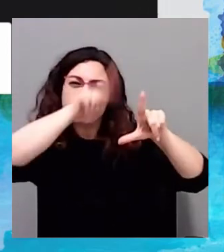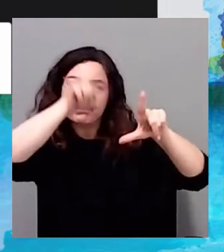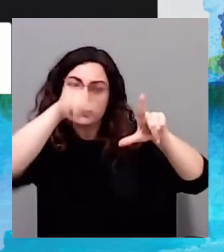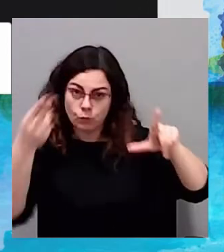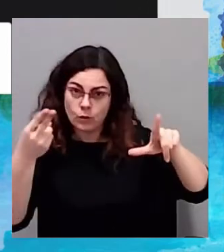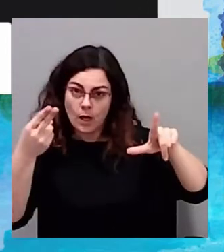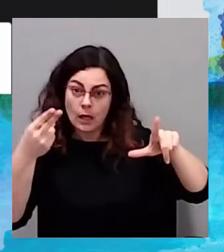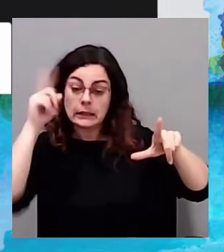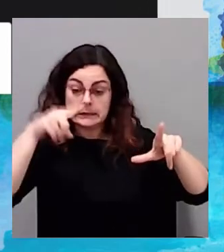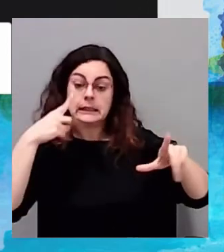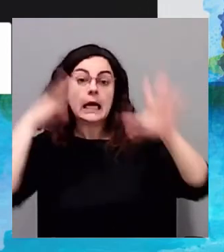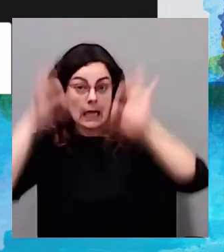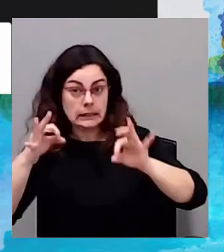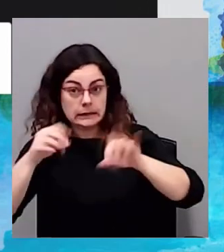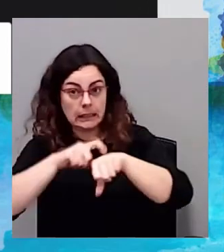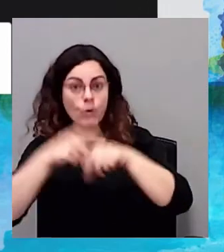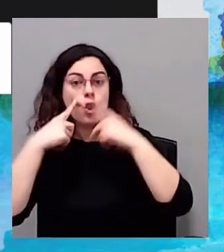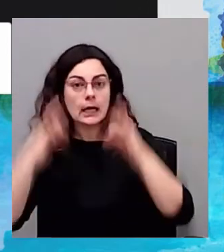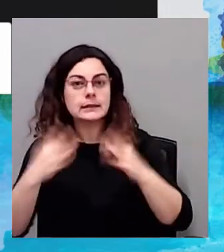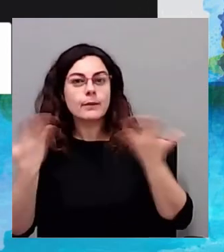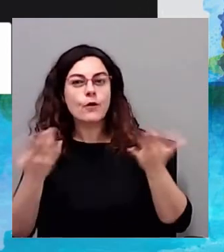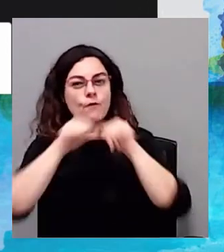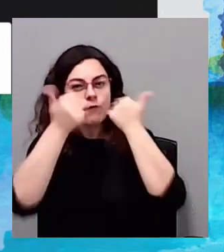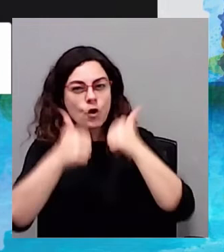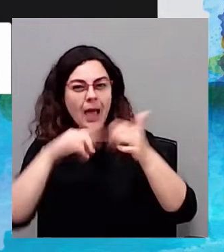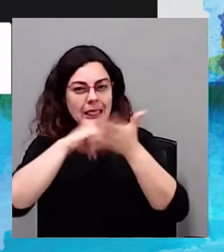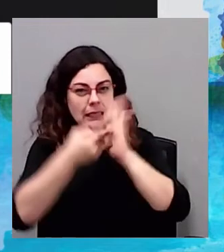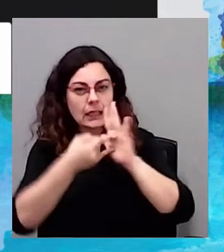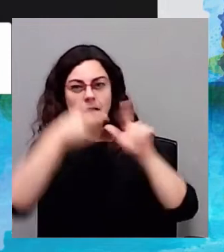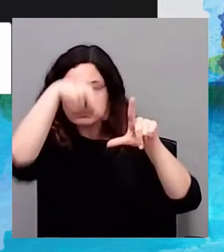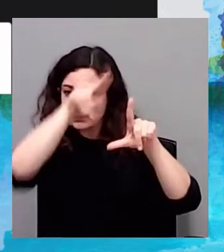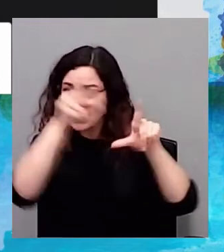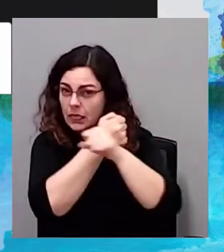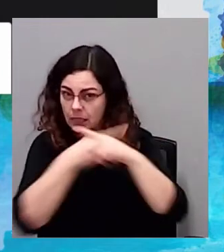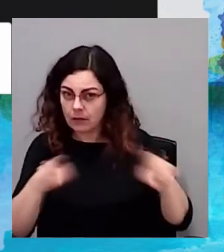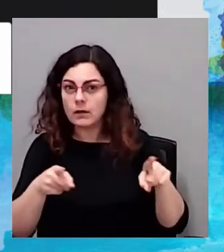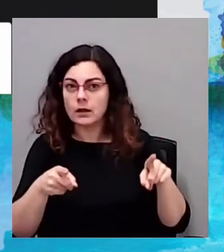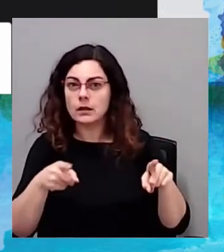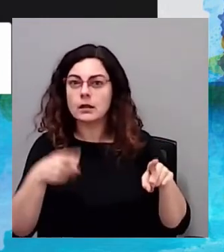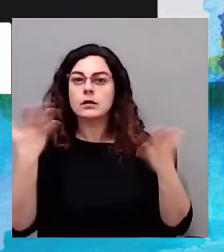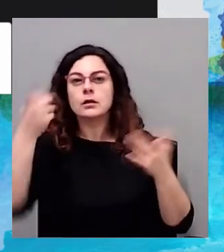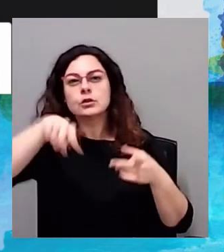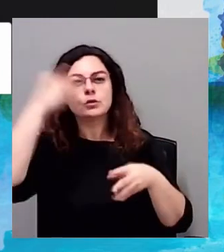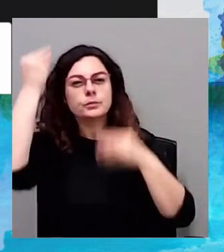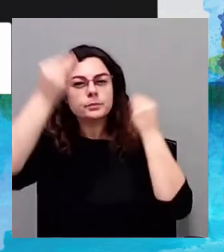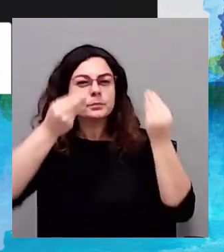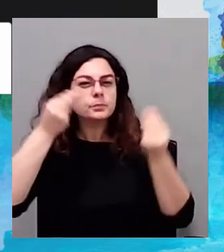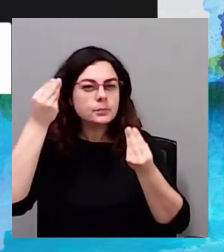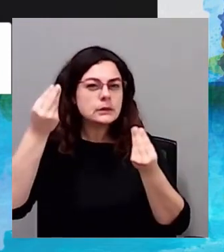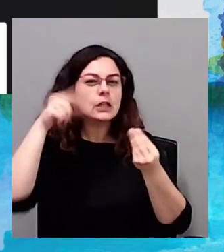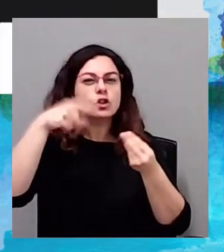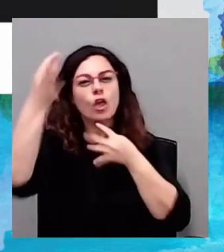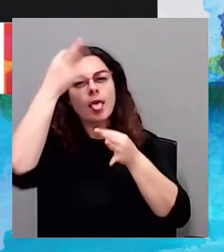Completely different style. It's still realist, but the technique is quite different from what weight do you